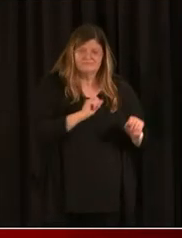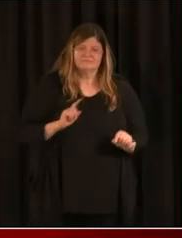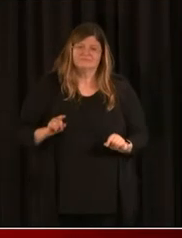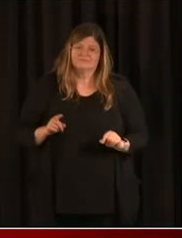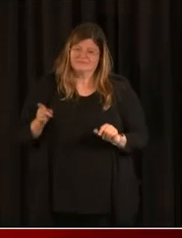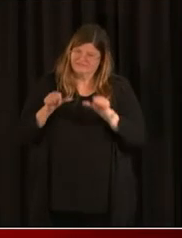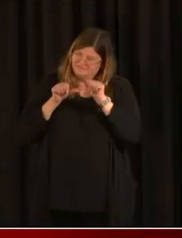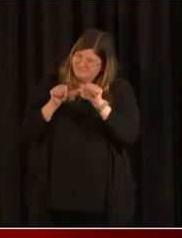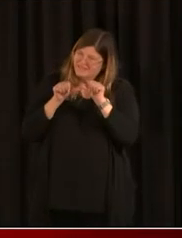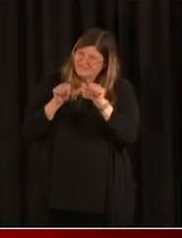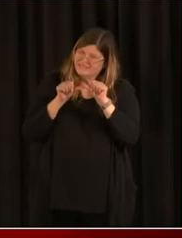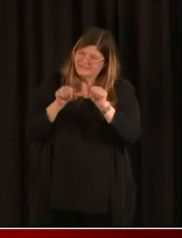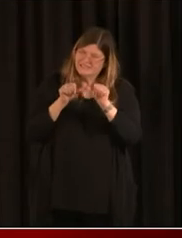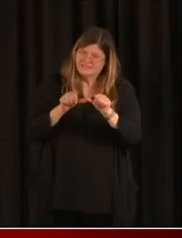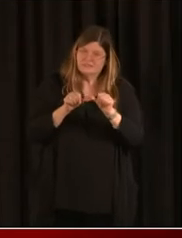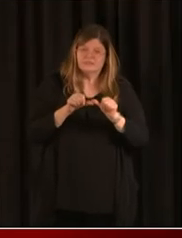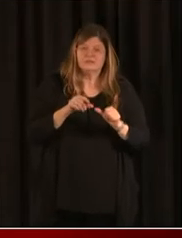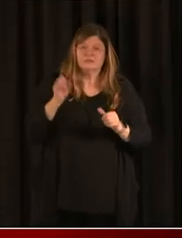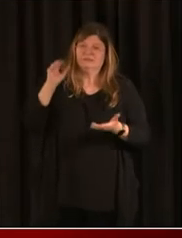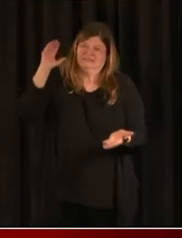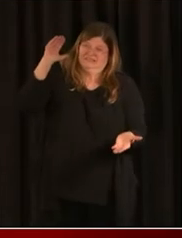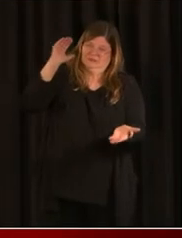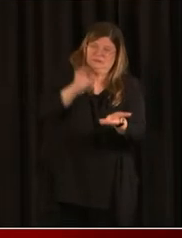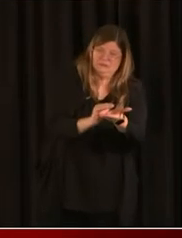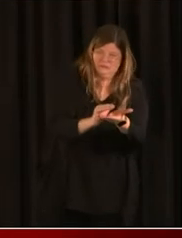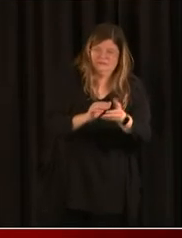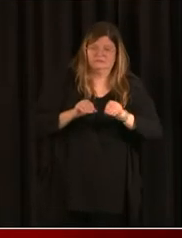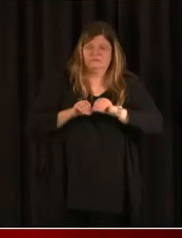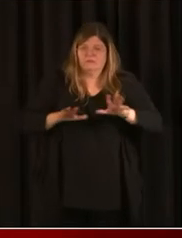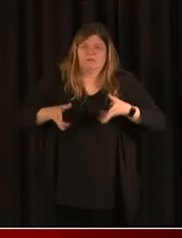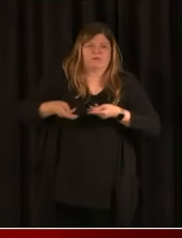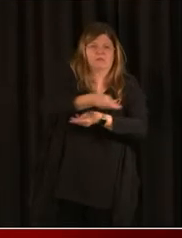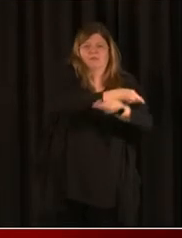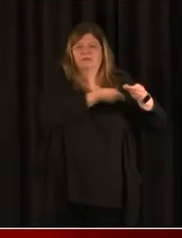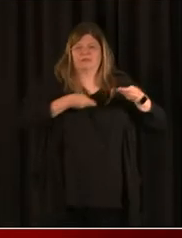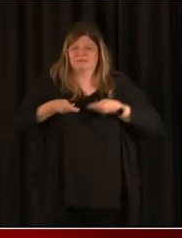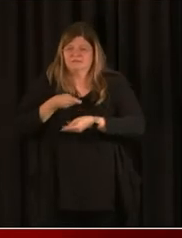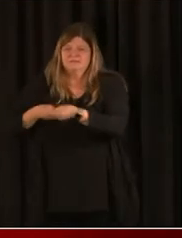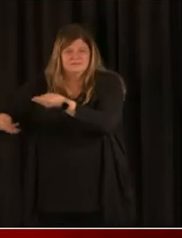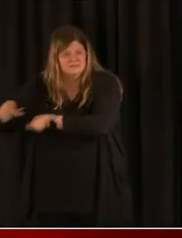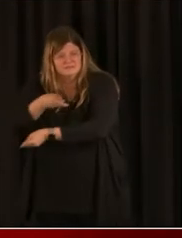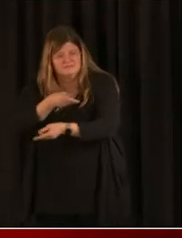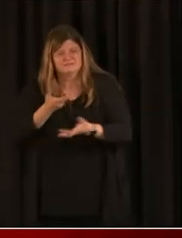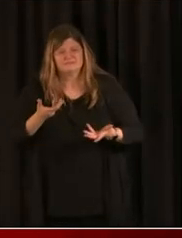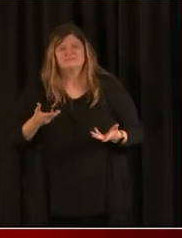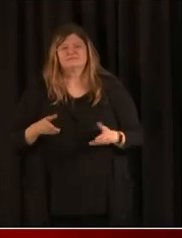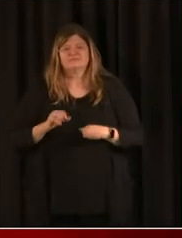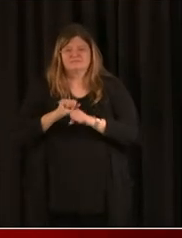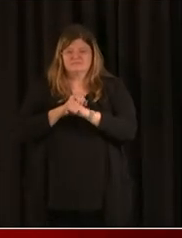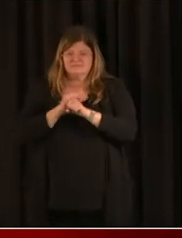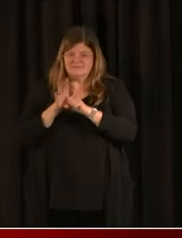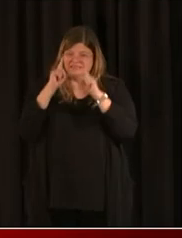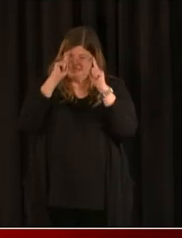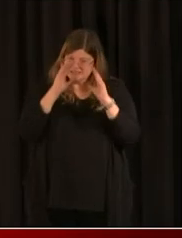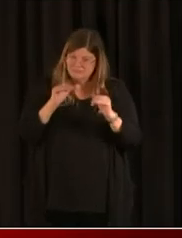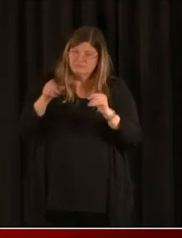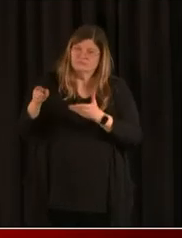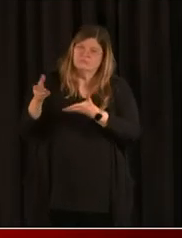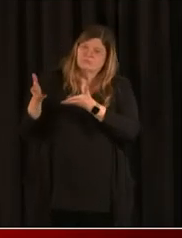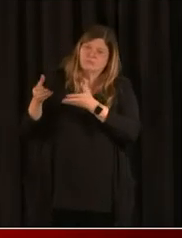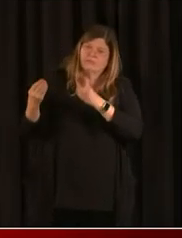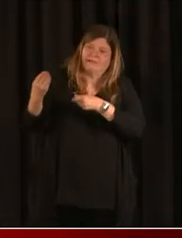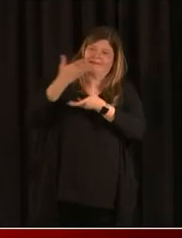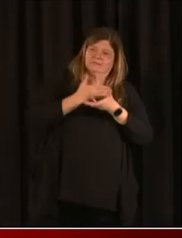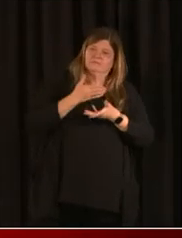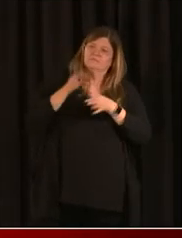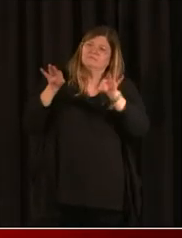so that they reduce the risk of them getting COVID and unexpectedly bringing that to schools. We